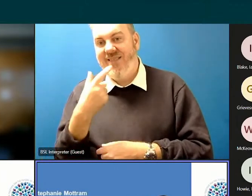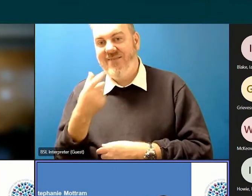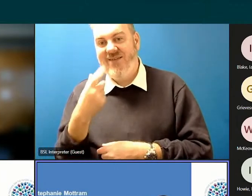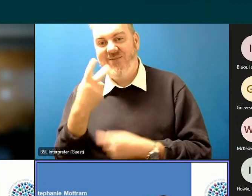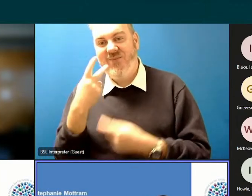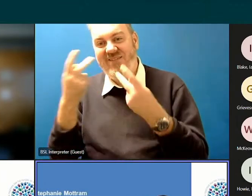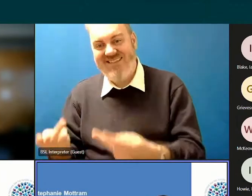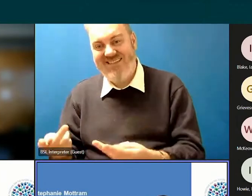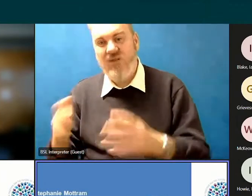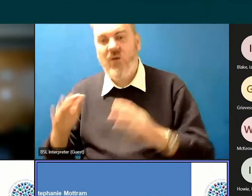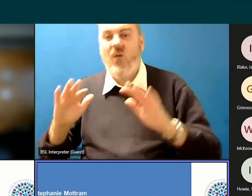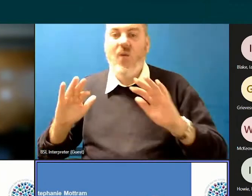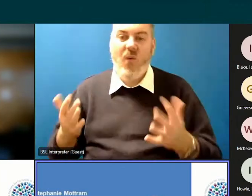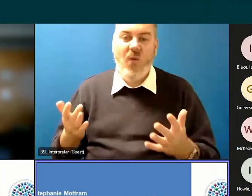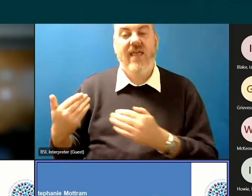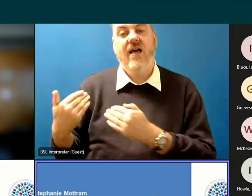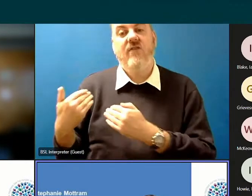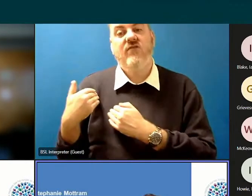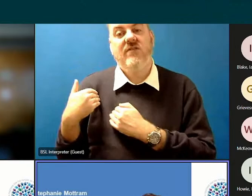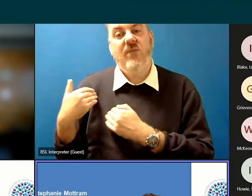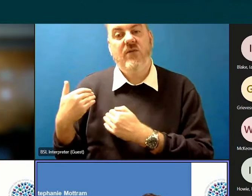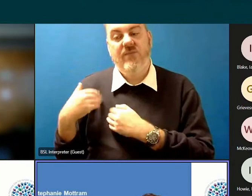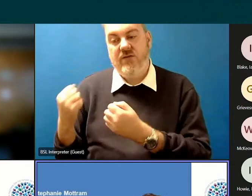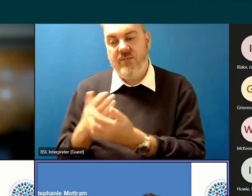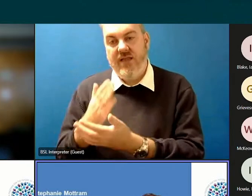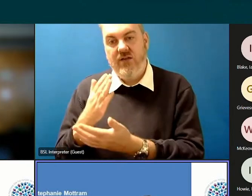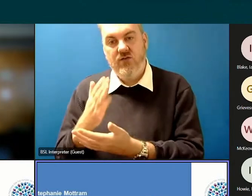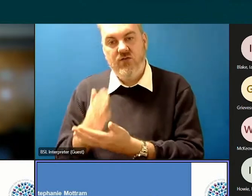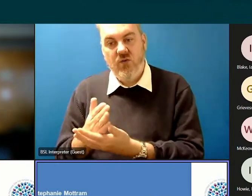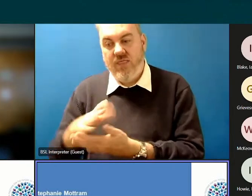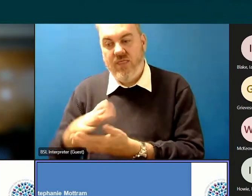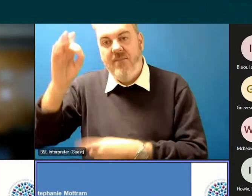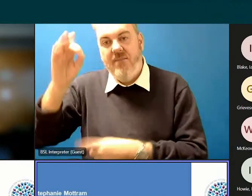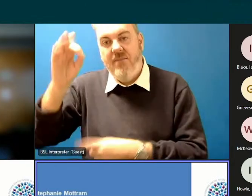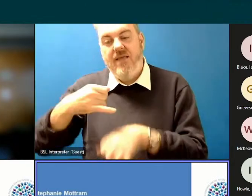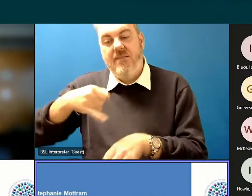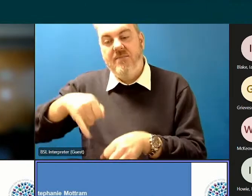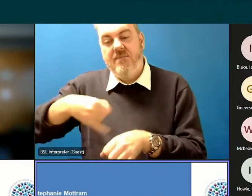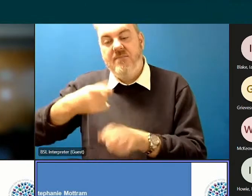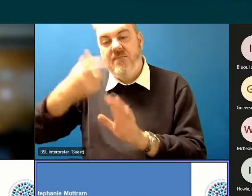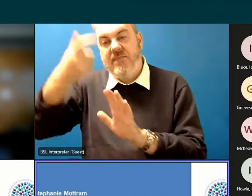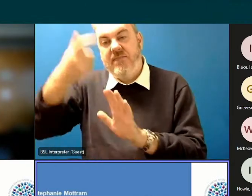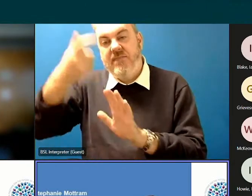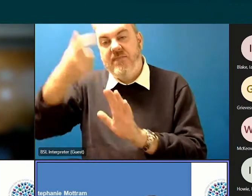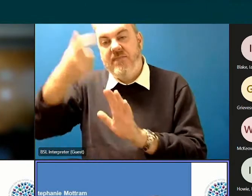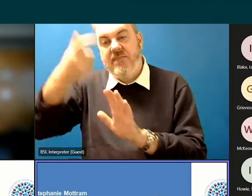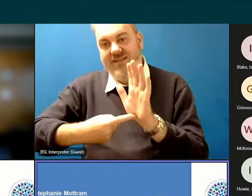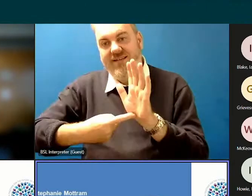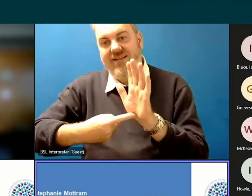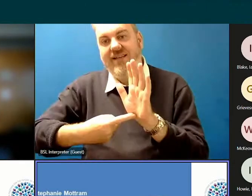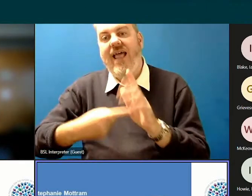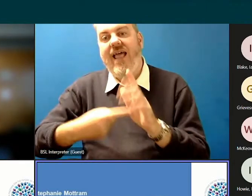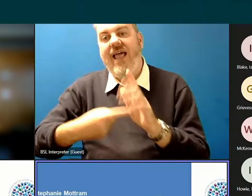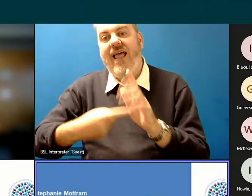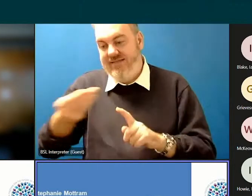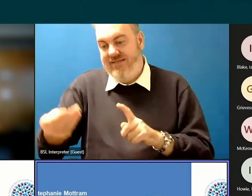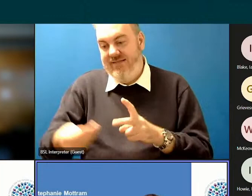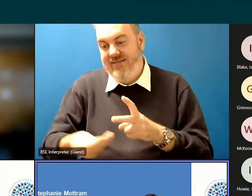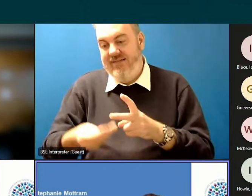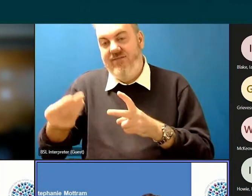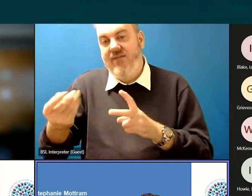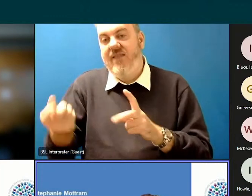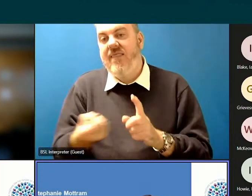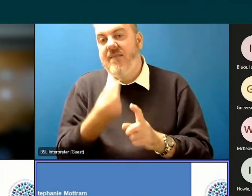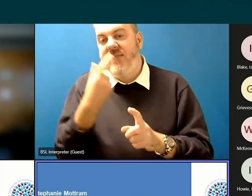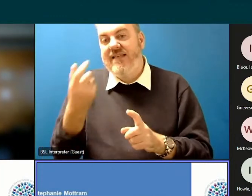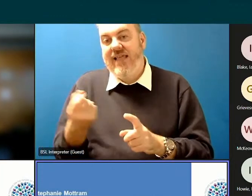will be responsible for picking up a prescription and actually dispensing that medication for the person